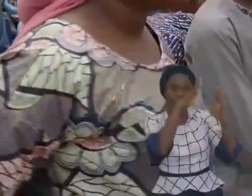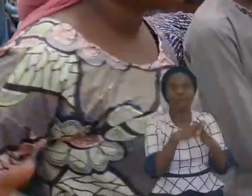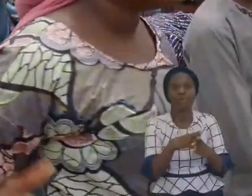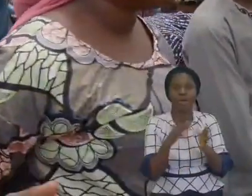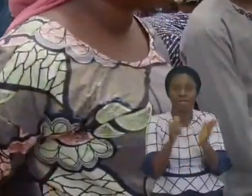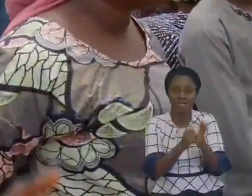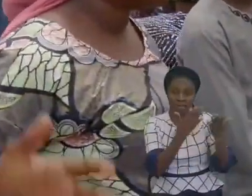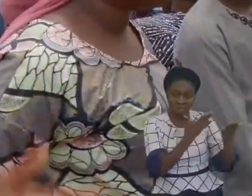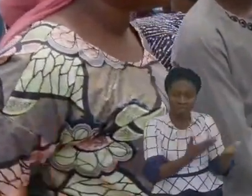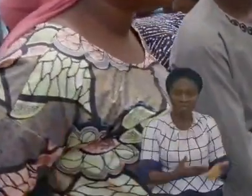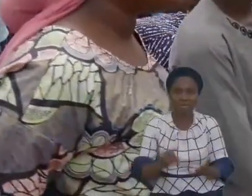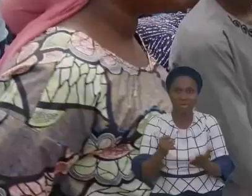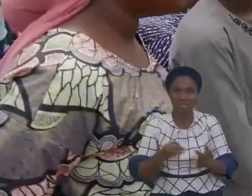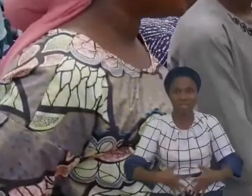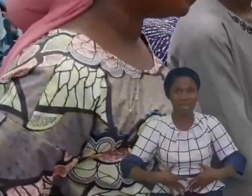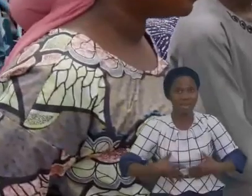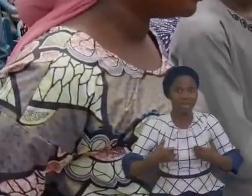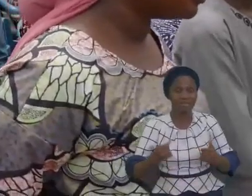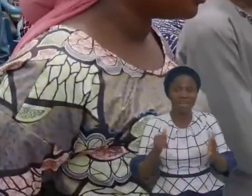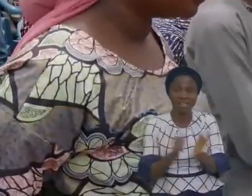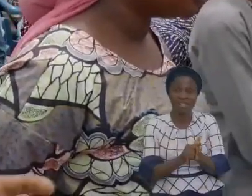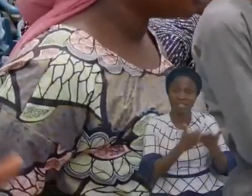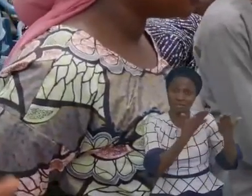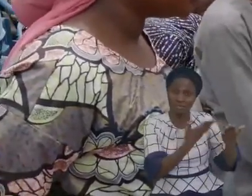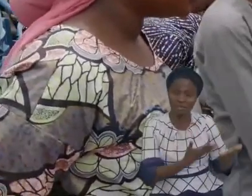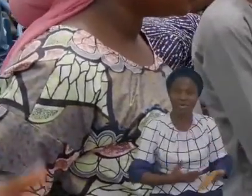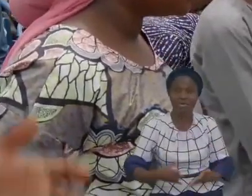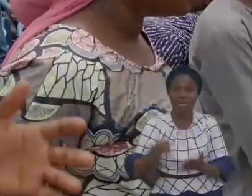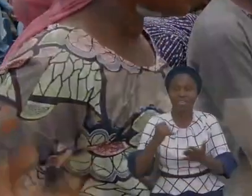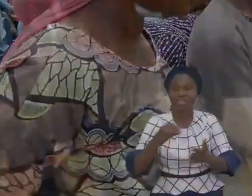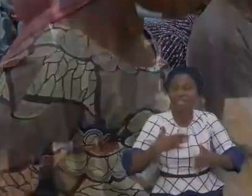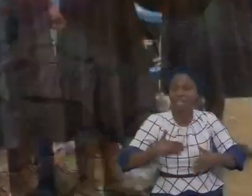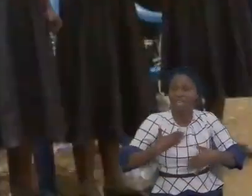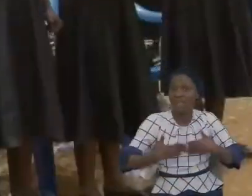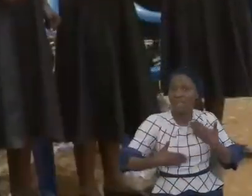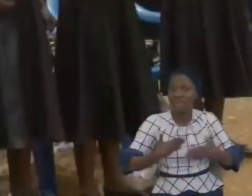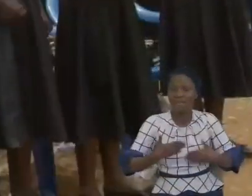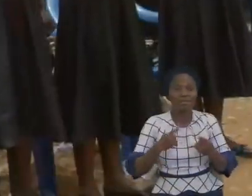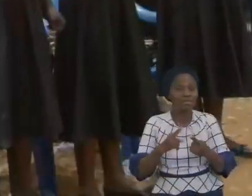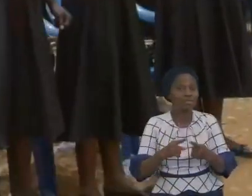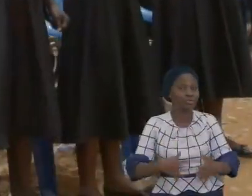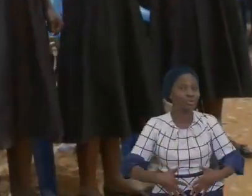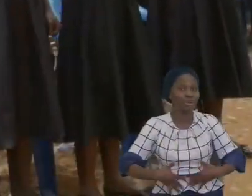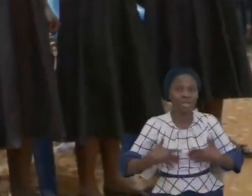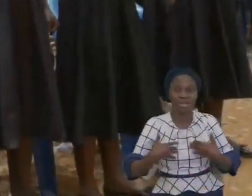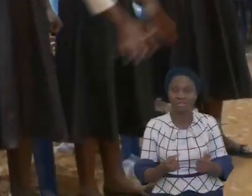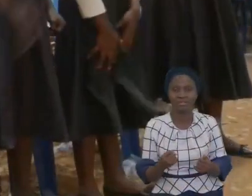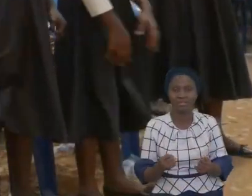excitement to life. And brings success and joy to life.